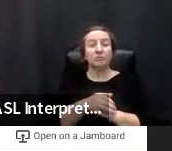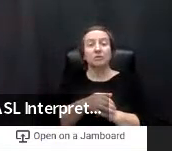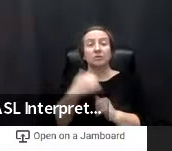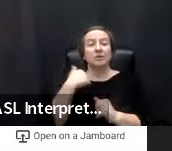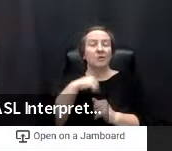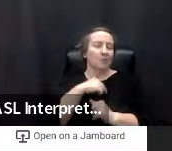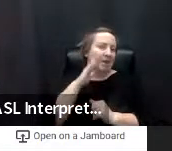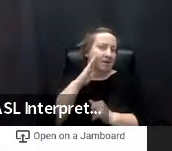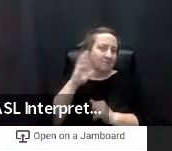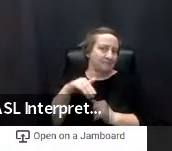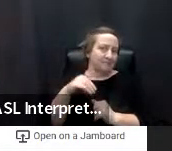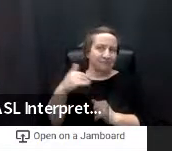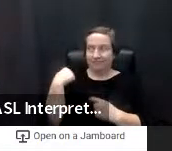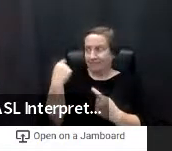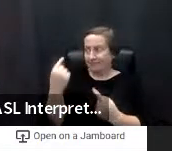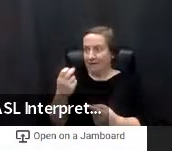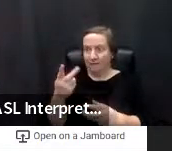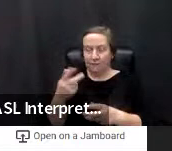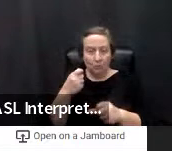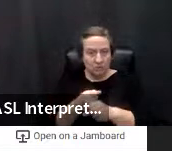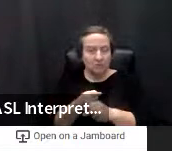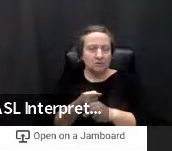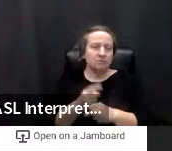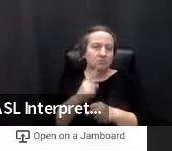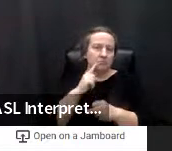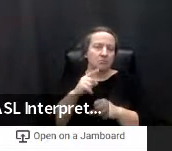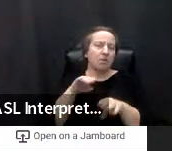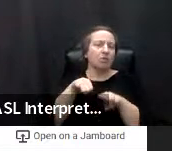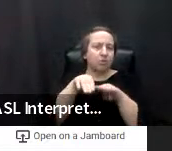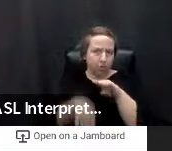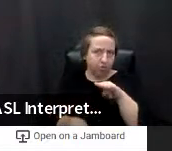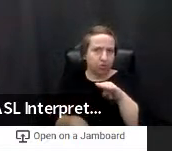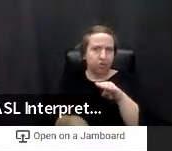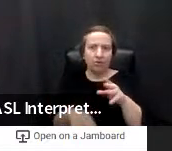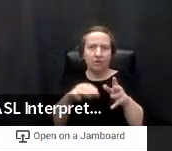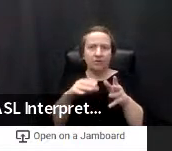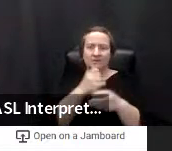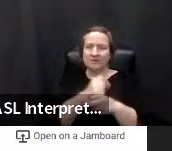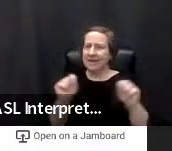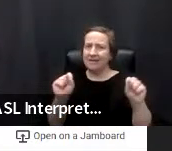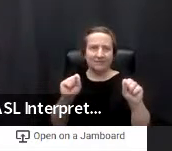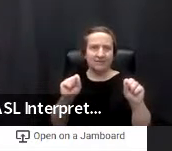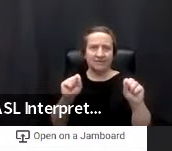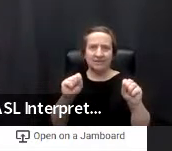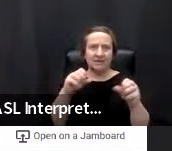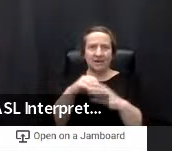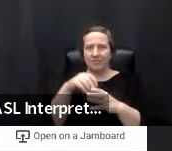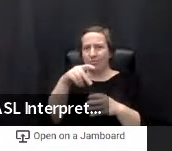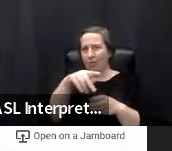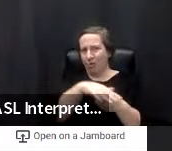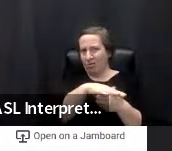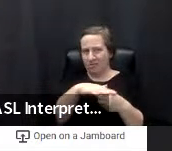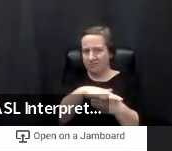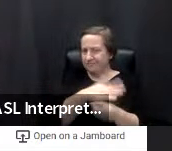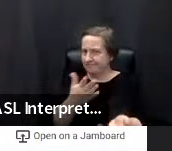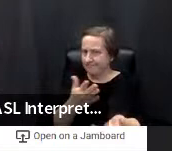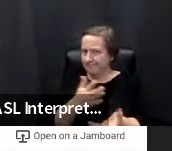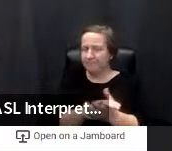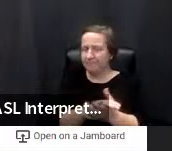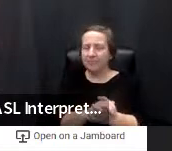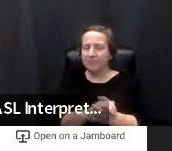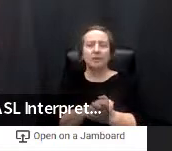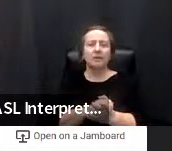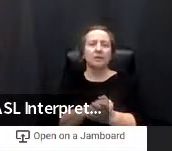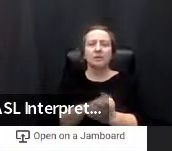we know, the last few years have seen a real degradation in public safety in the Portland region. Again,